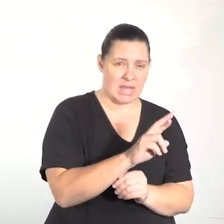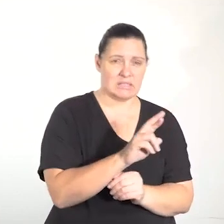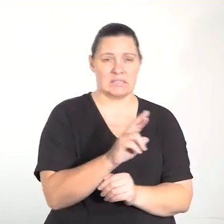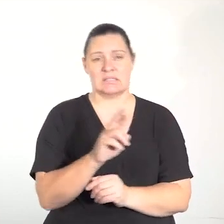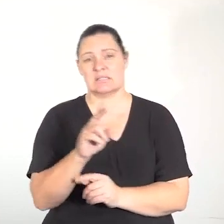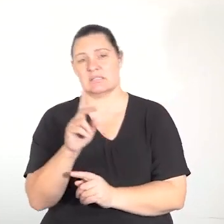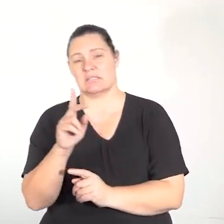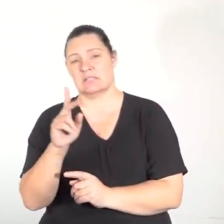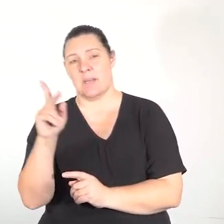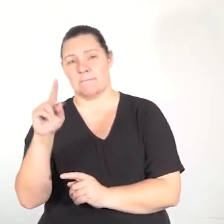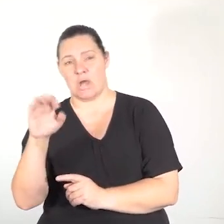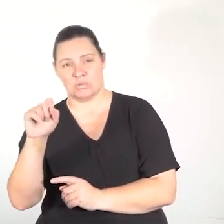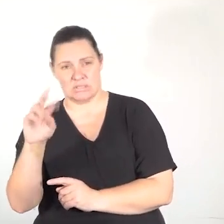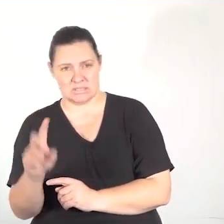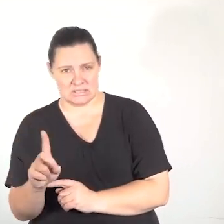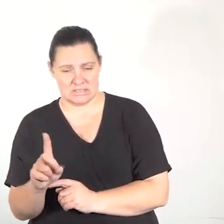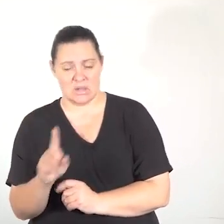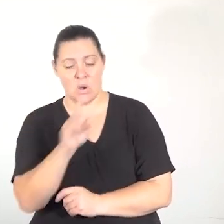of pounds to rands? That is